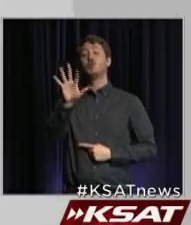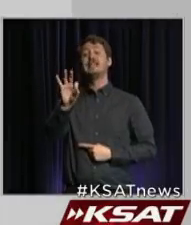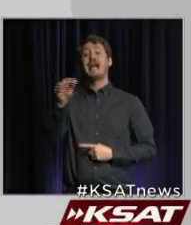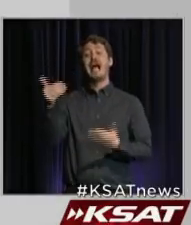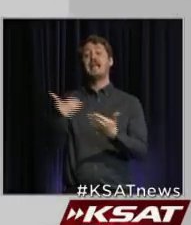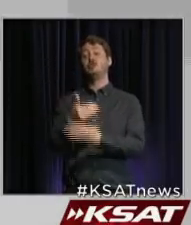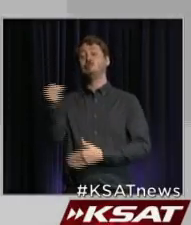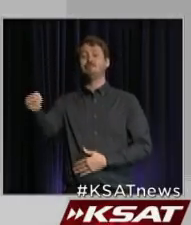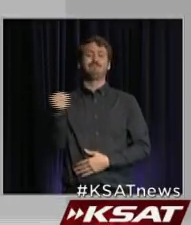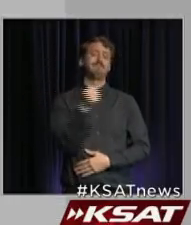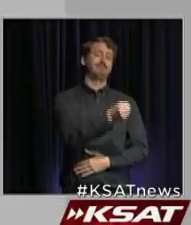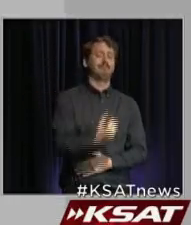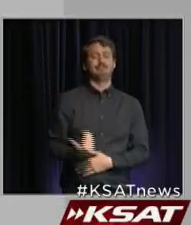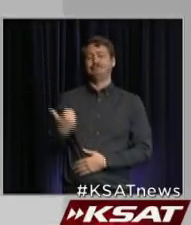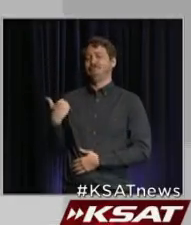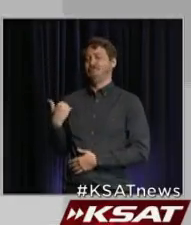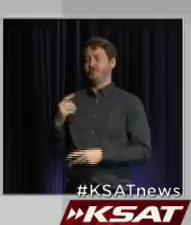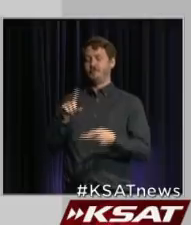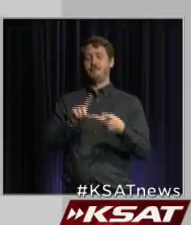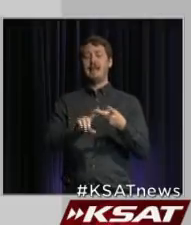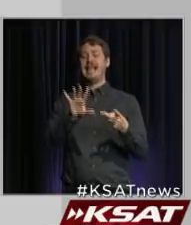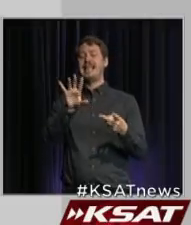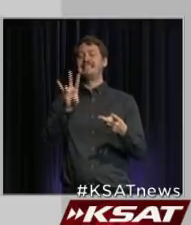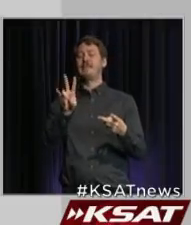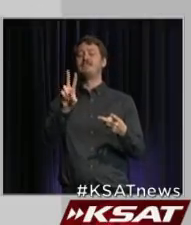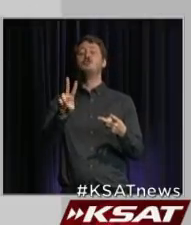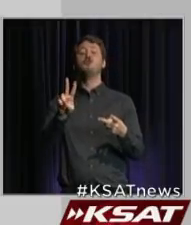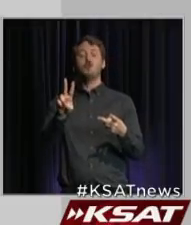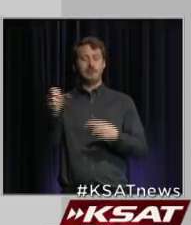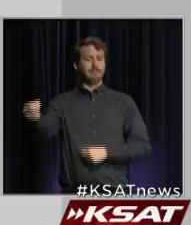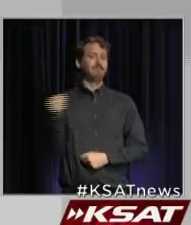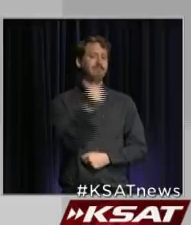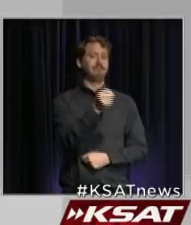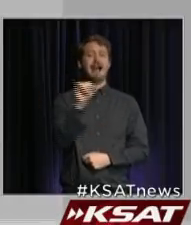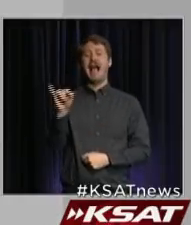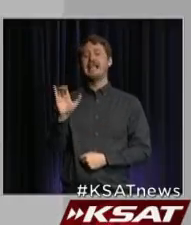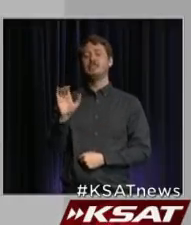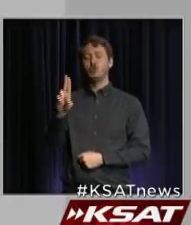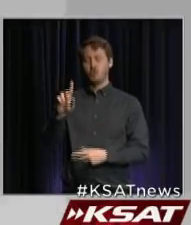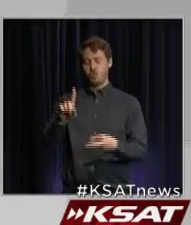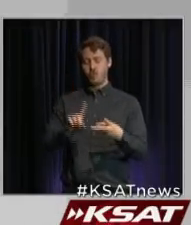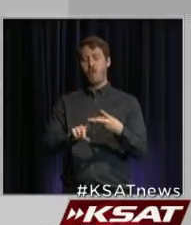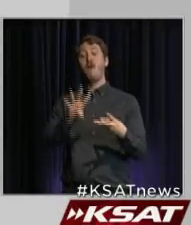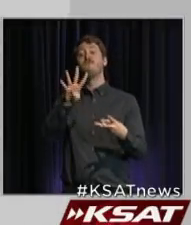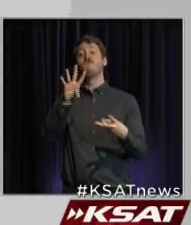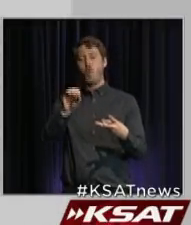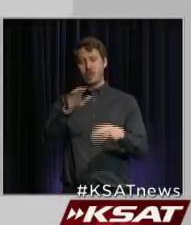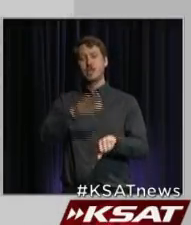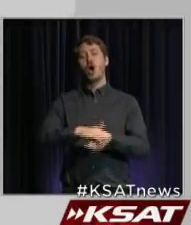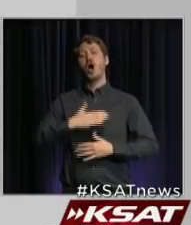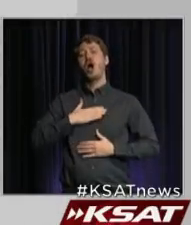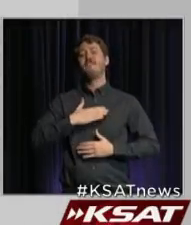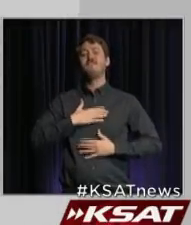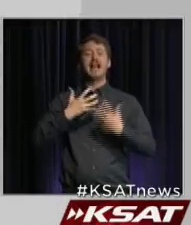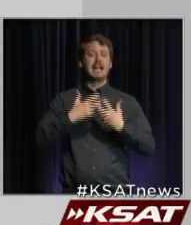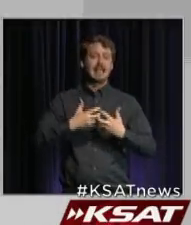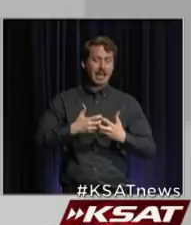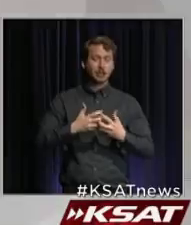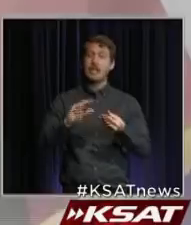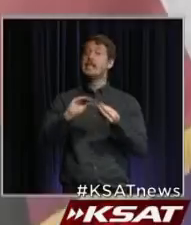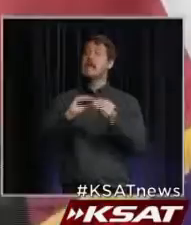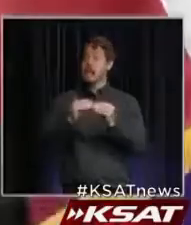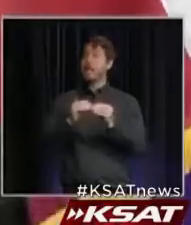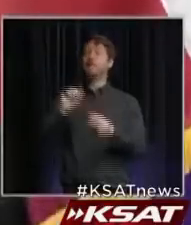24 hours, 72 patients in the ICU, and 40 are on ventilators. Again, the numbers are continuing to move in the right direction and